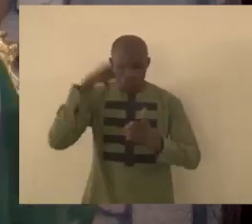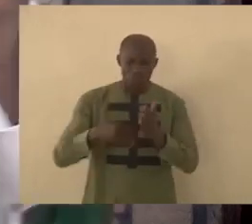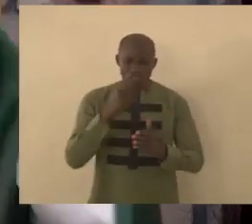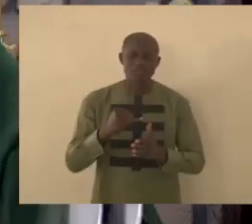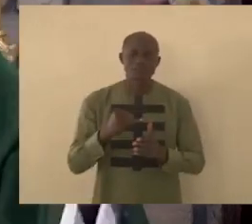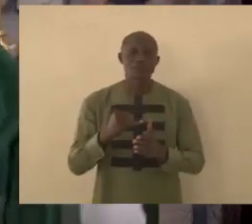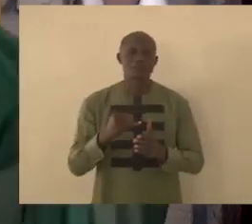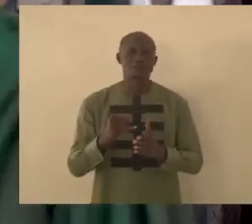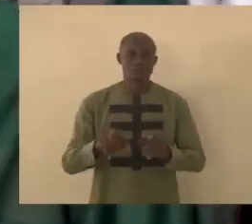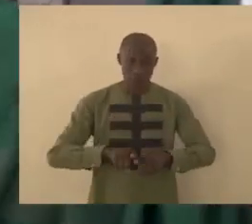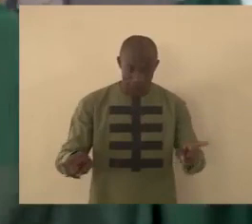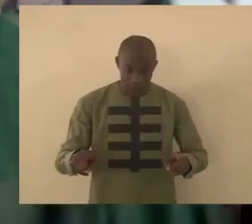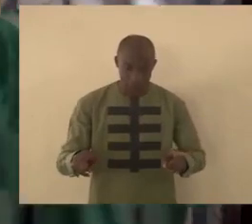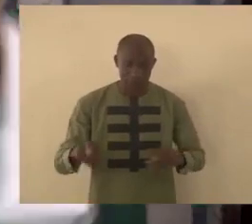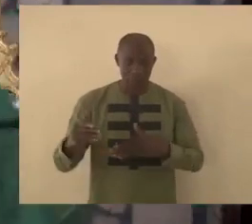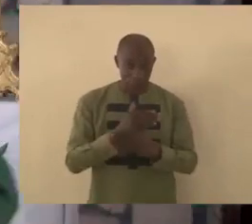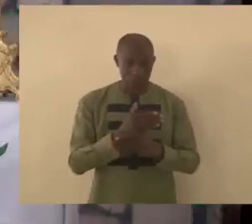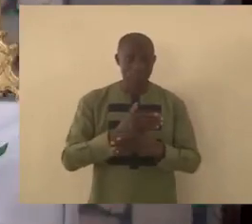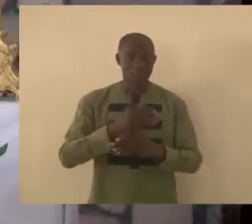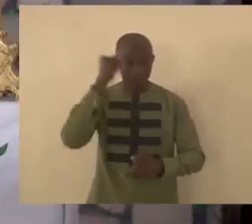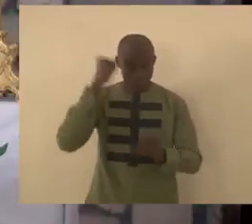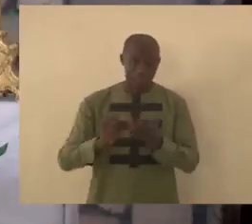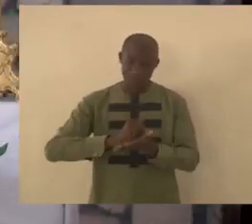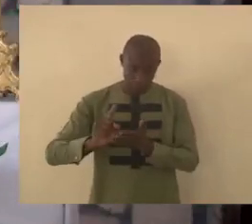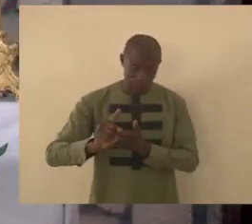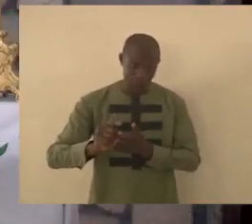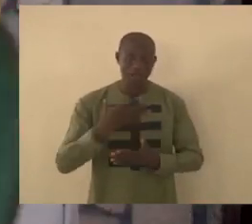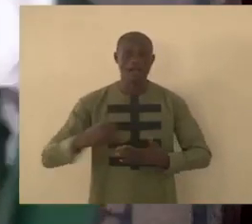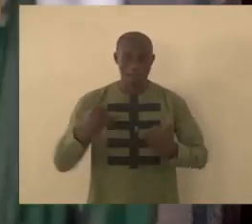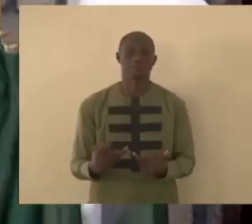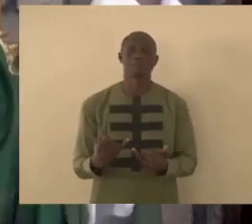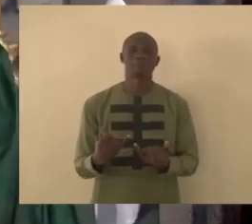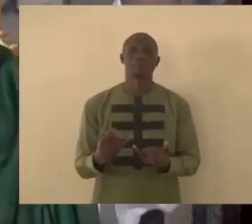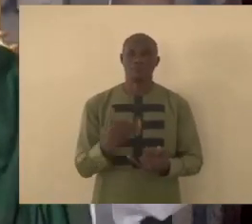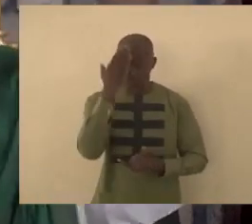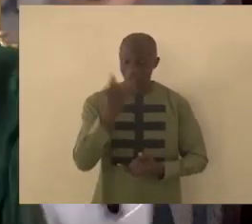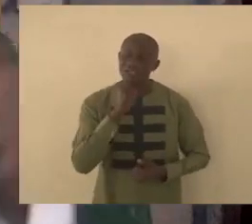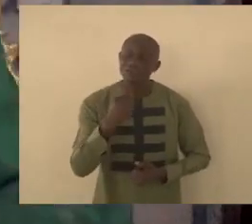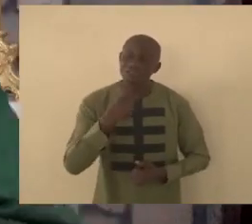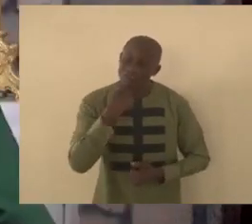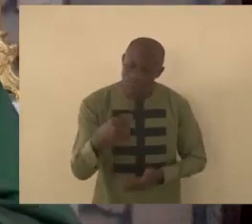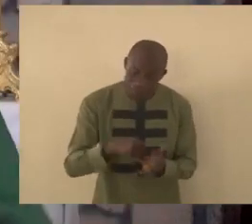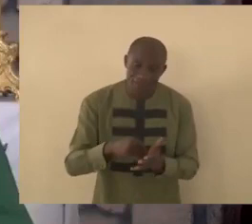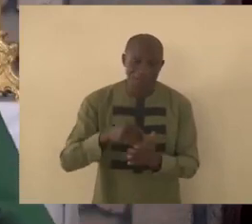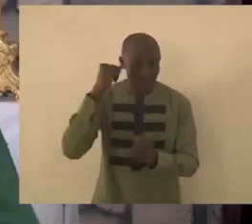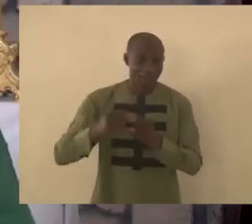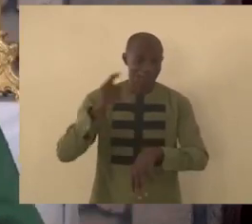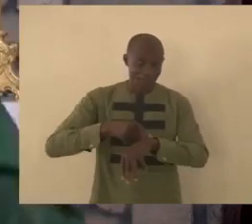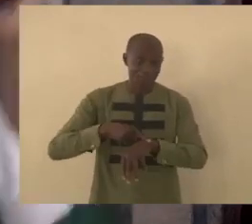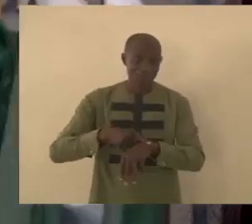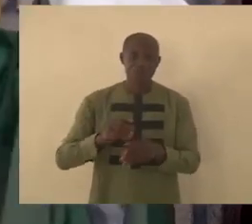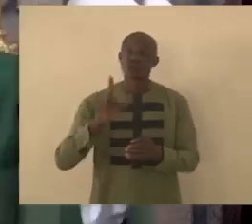what is the difference from last 2 weeks to now? If this is all you wanted to, why not just say it that time? And Gandhi told the